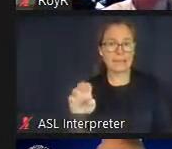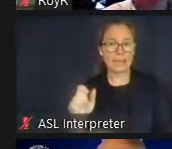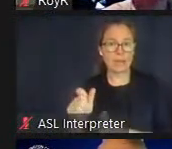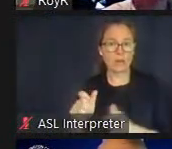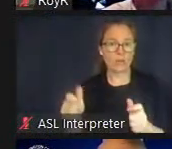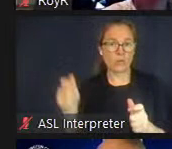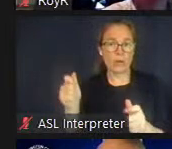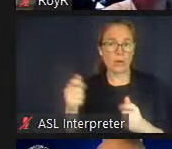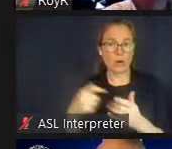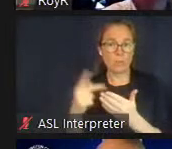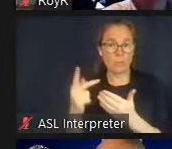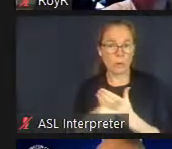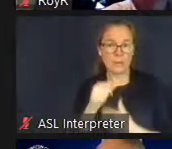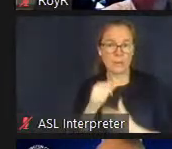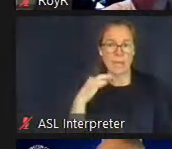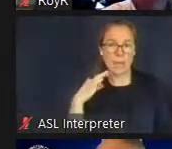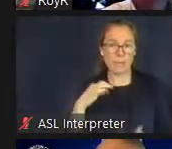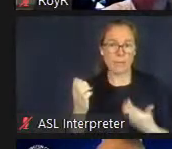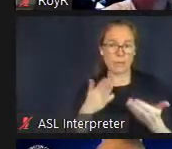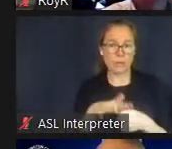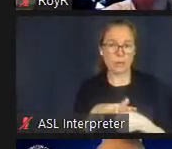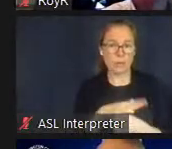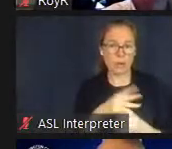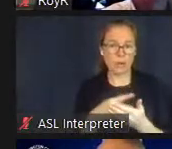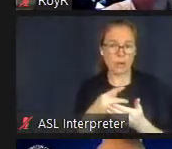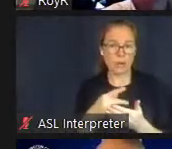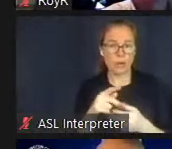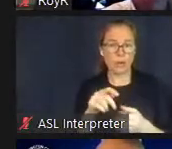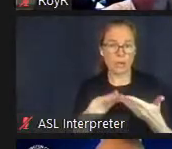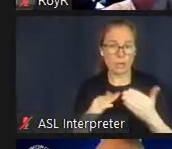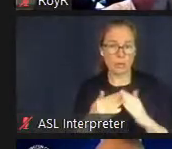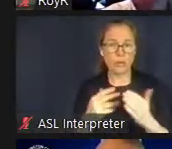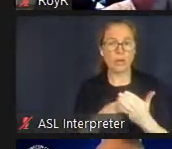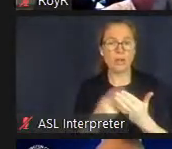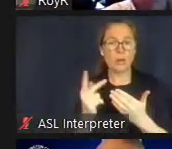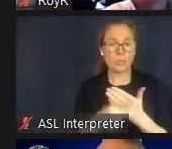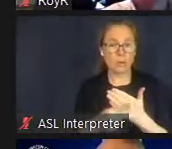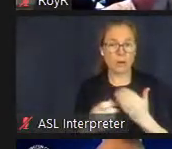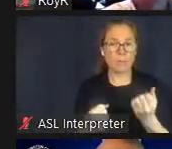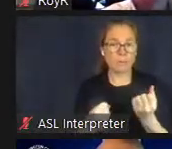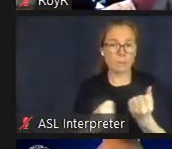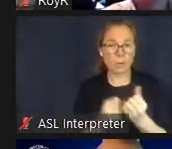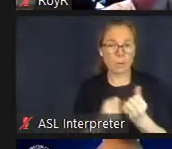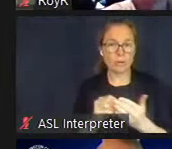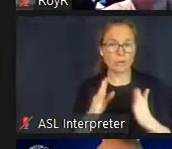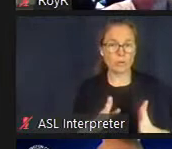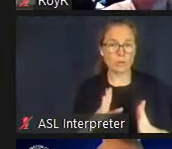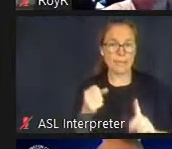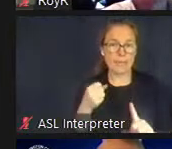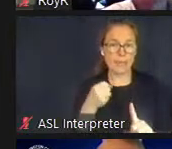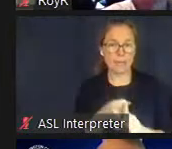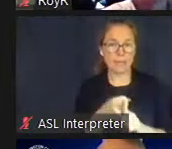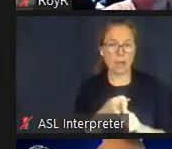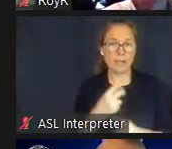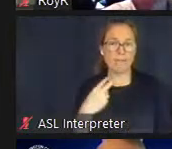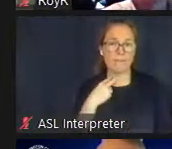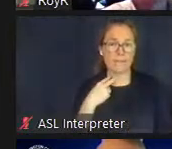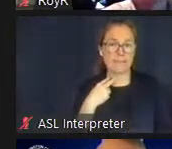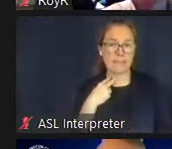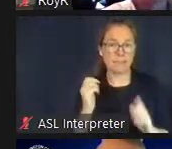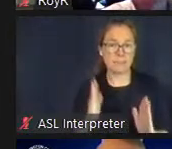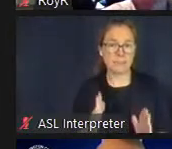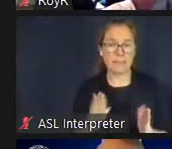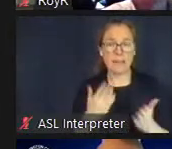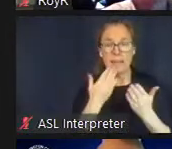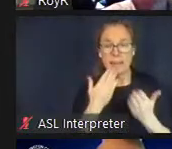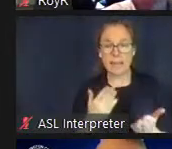nonprofit serving the local community with programs supporting students and assault victims. We would like to express our gratitude